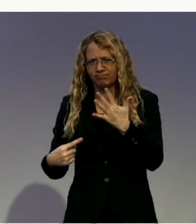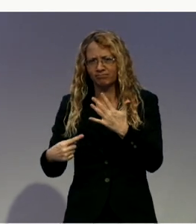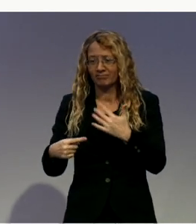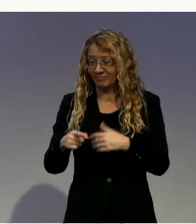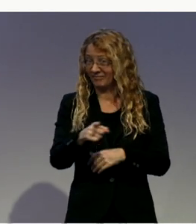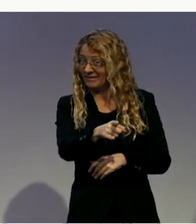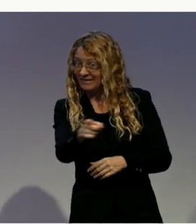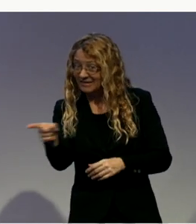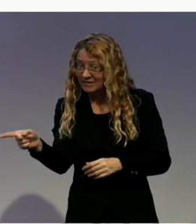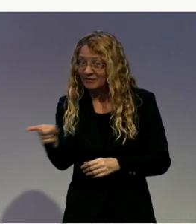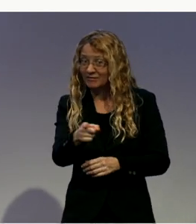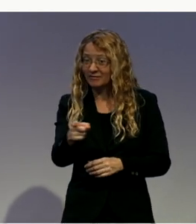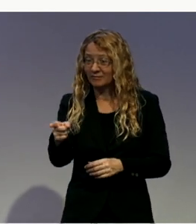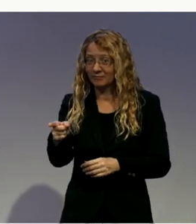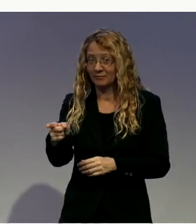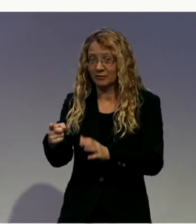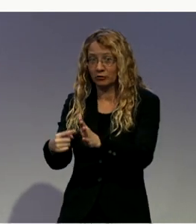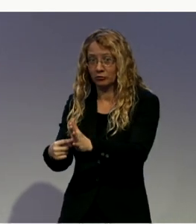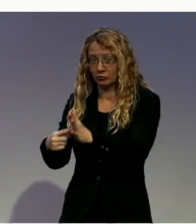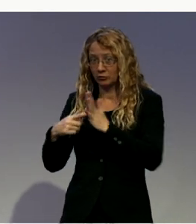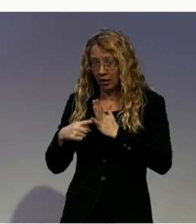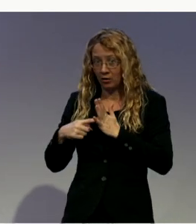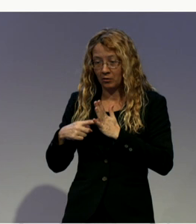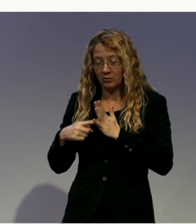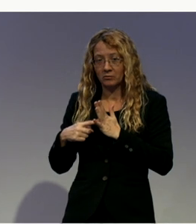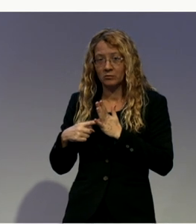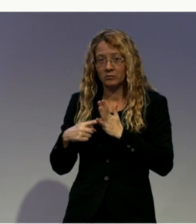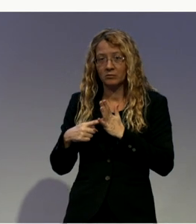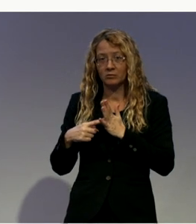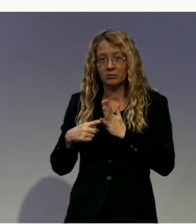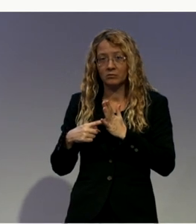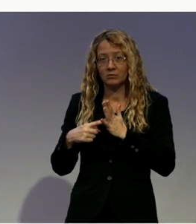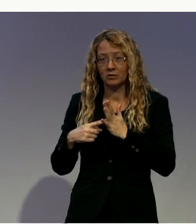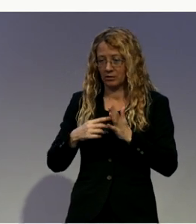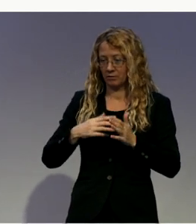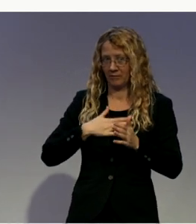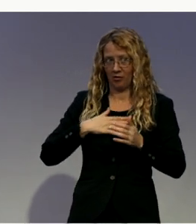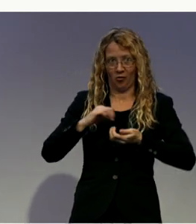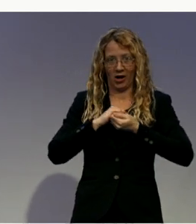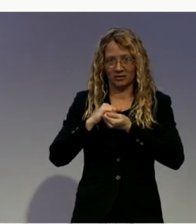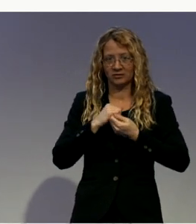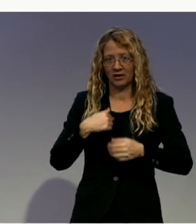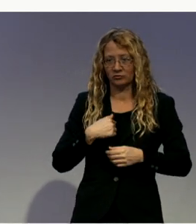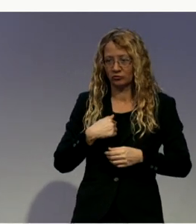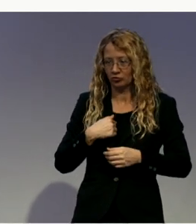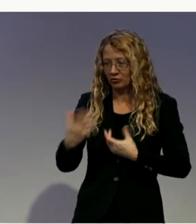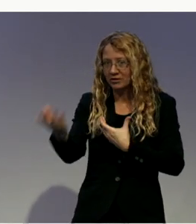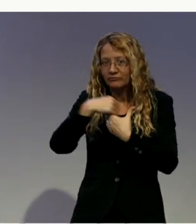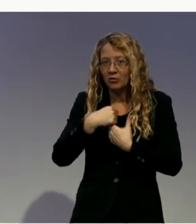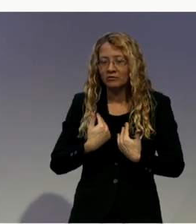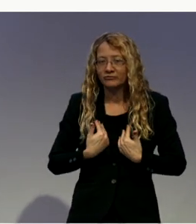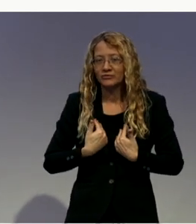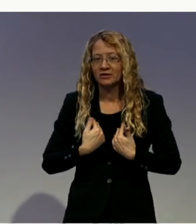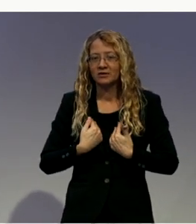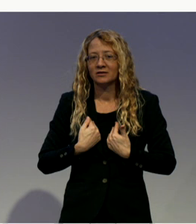he now speaks to one of the people, when the foundation members see that Engineer Alaa is here in